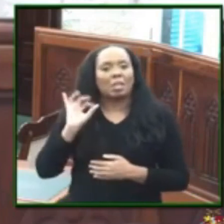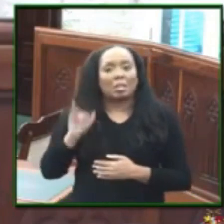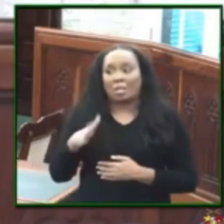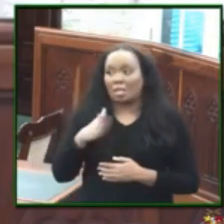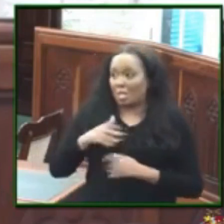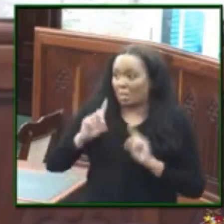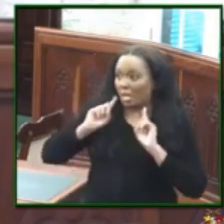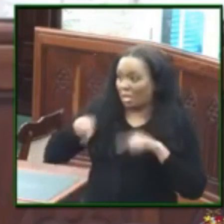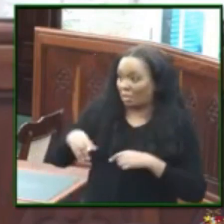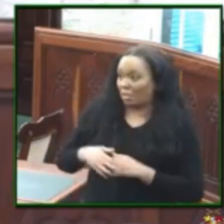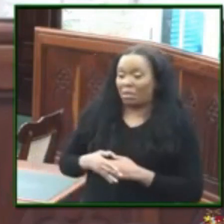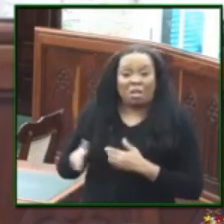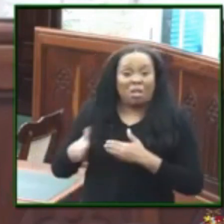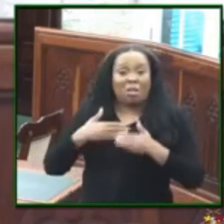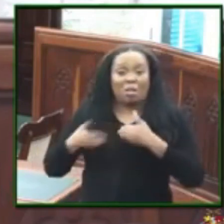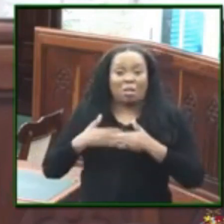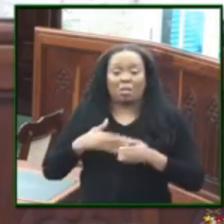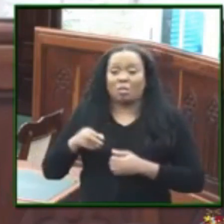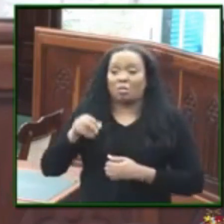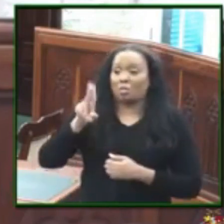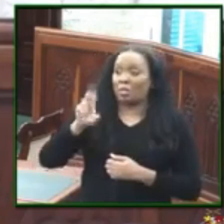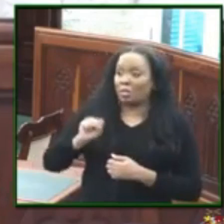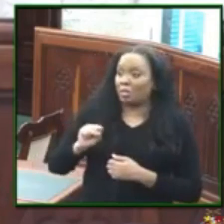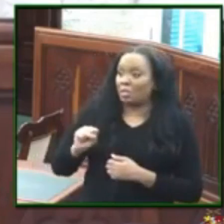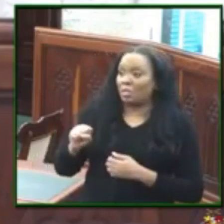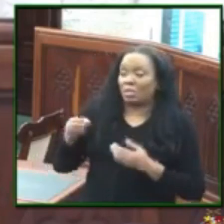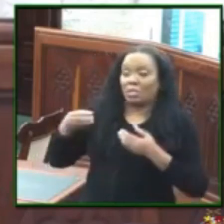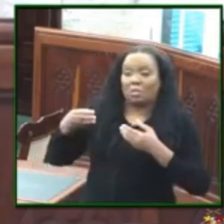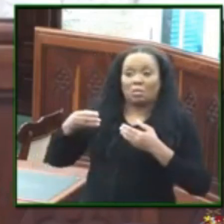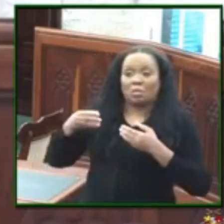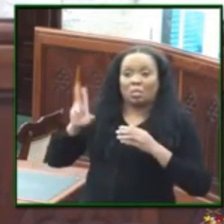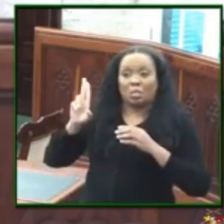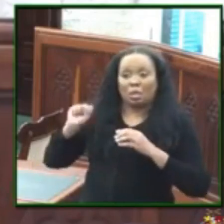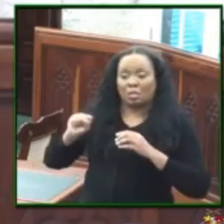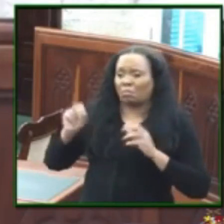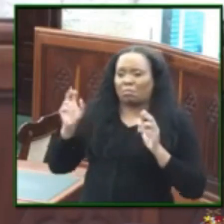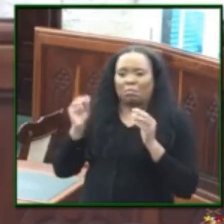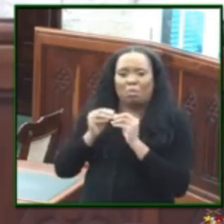That although the American market has improved,